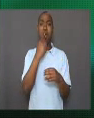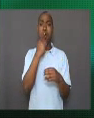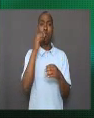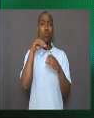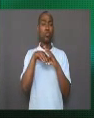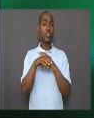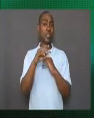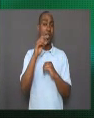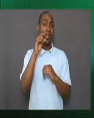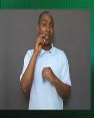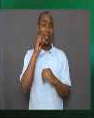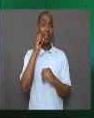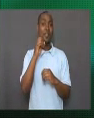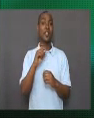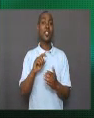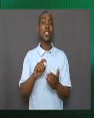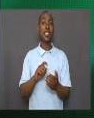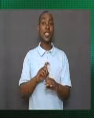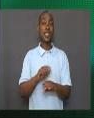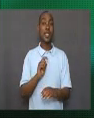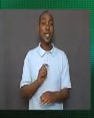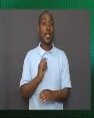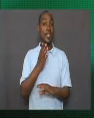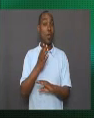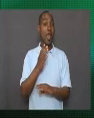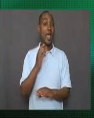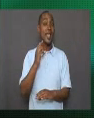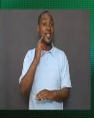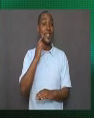chewing and mixes it with saliva.